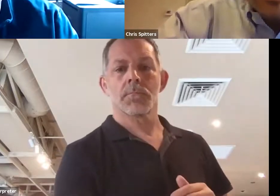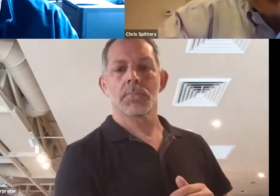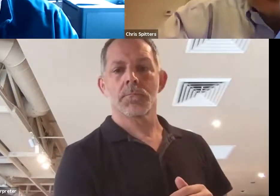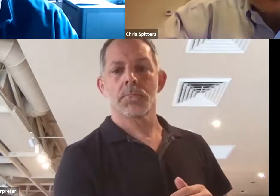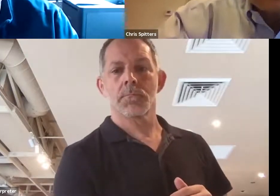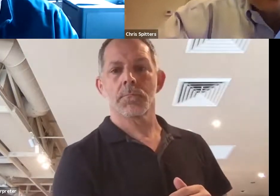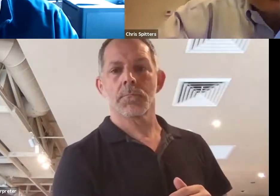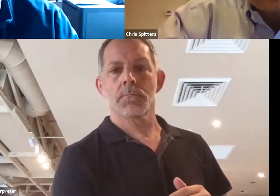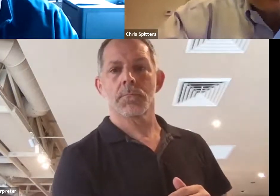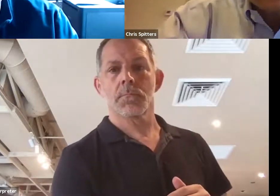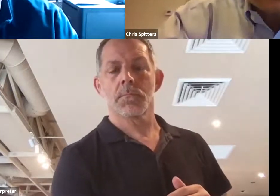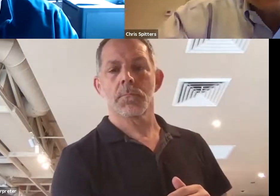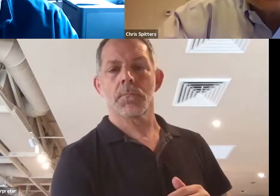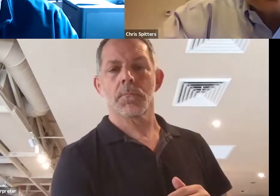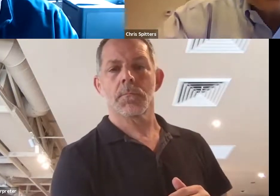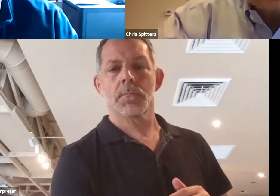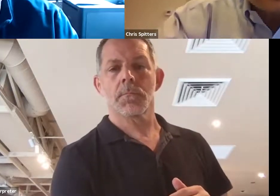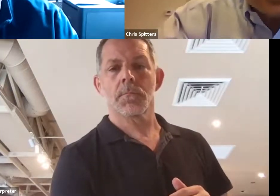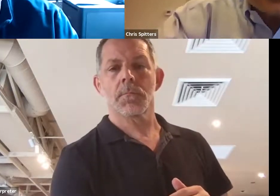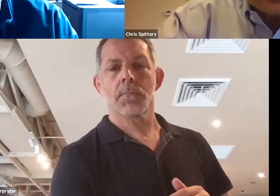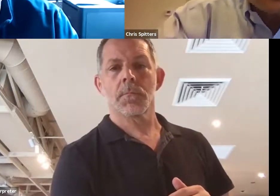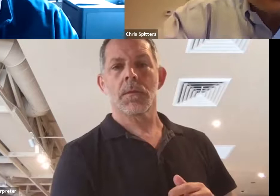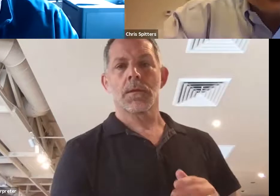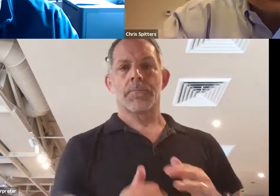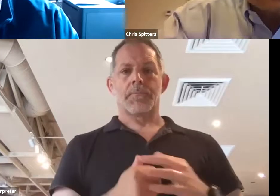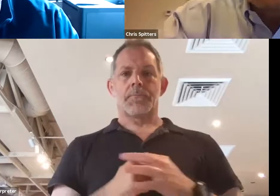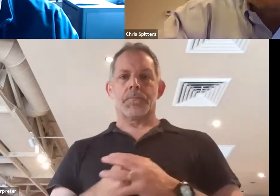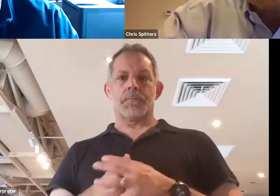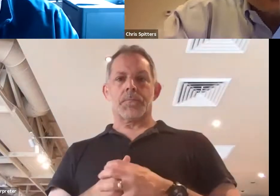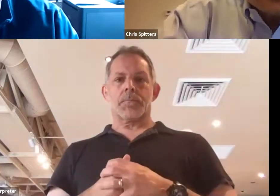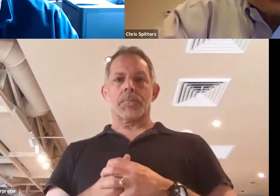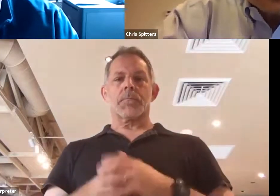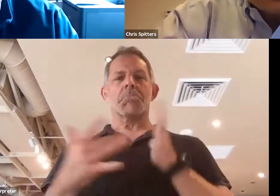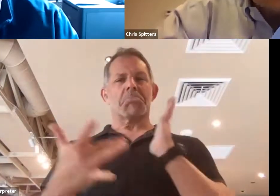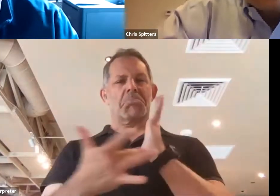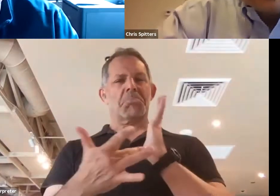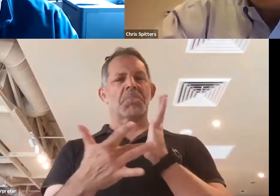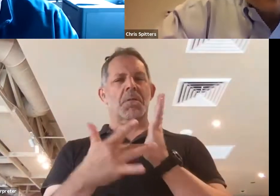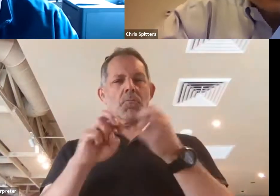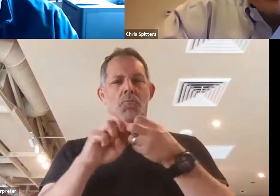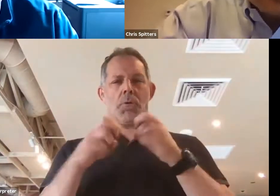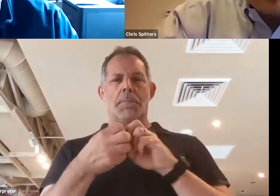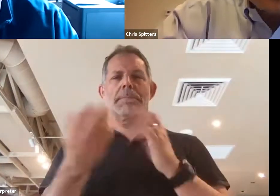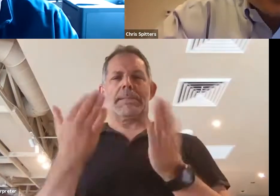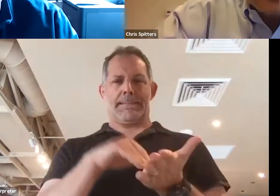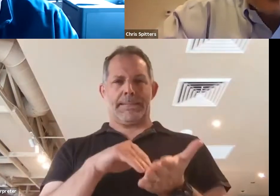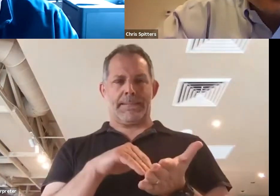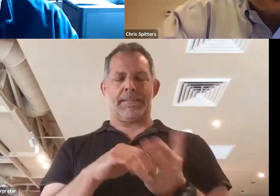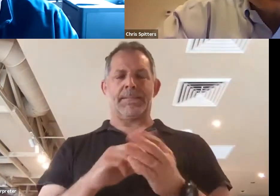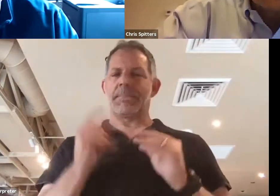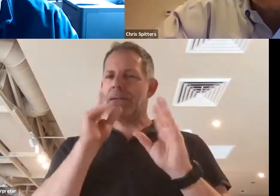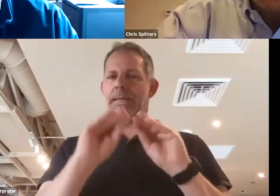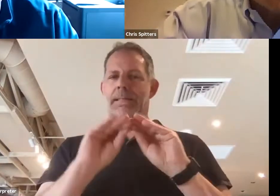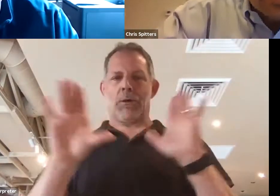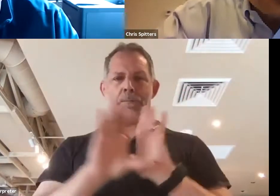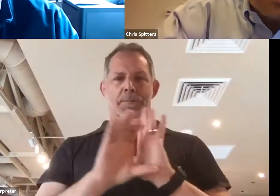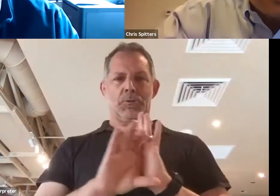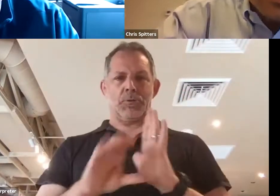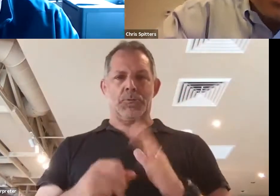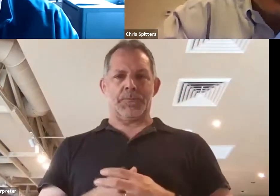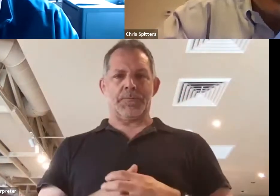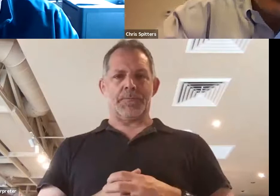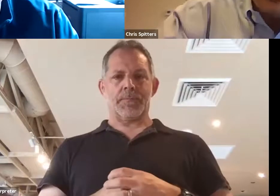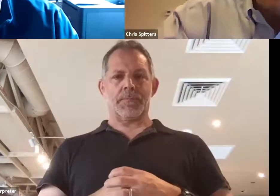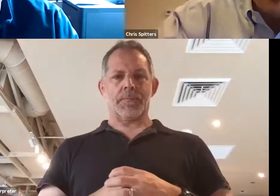assuredness that what we're doing is a reasonable balance of risks and benefits to the people